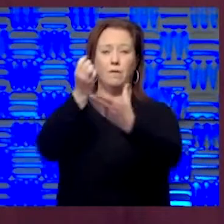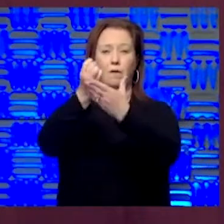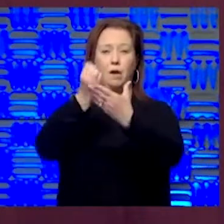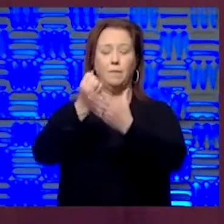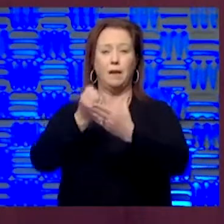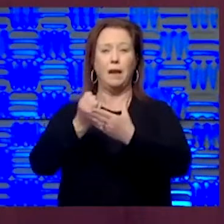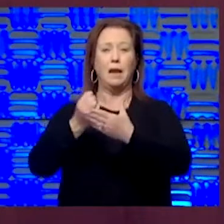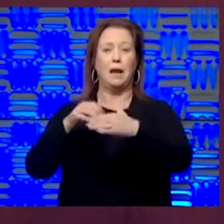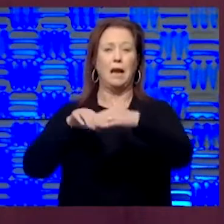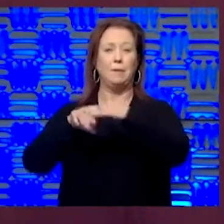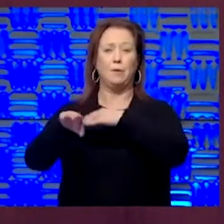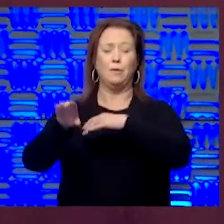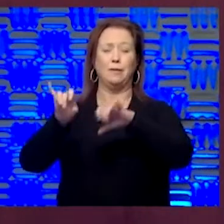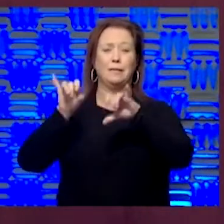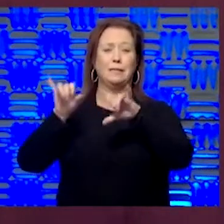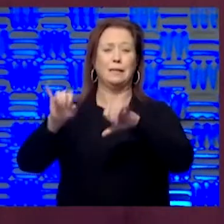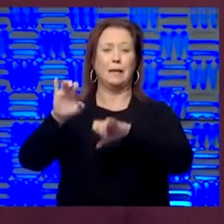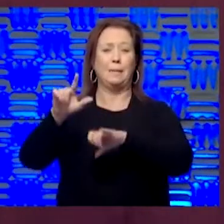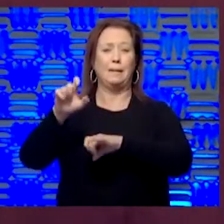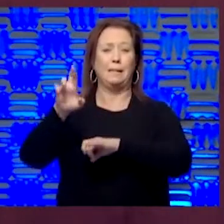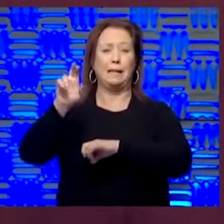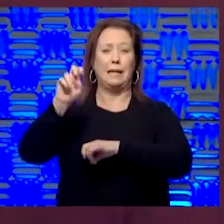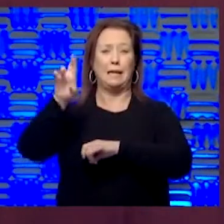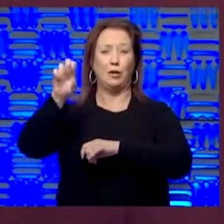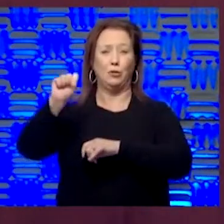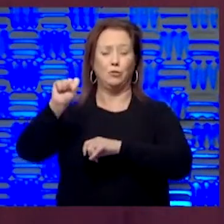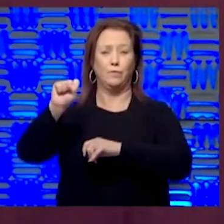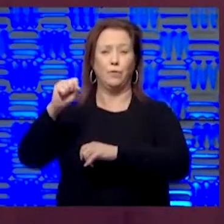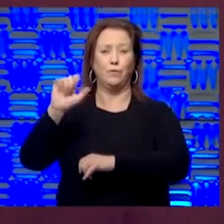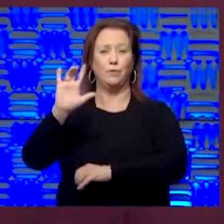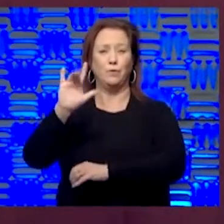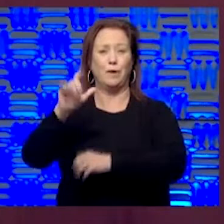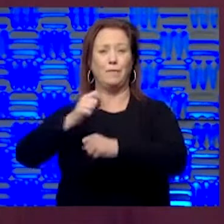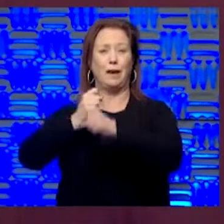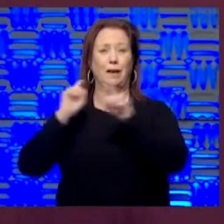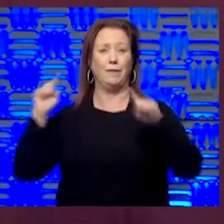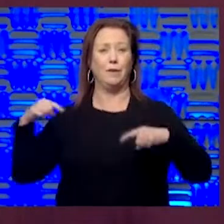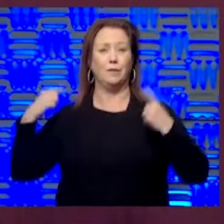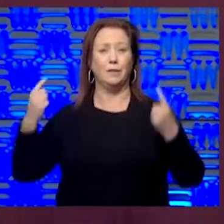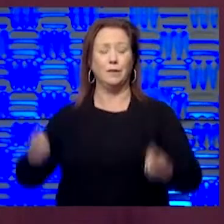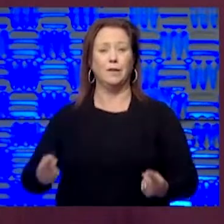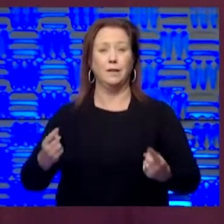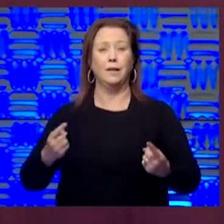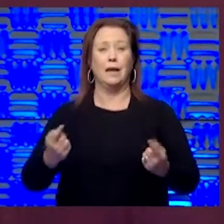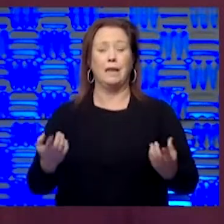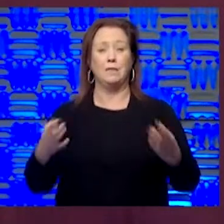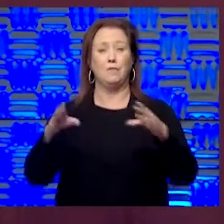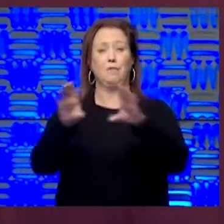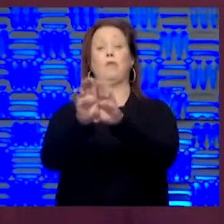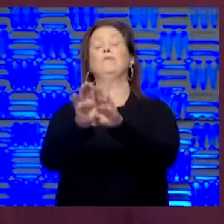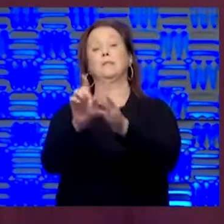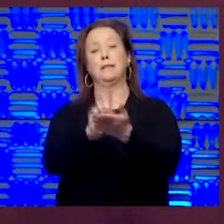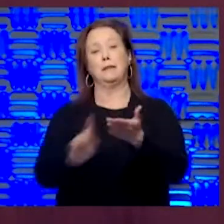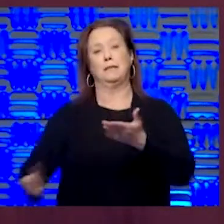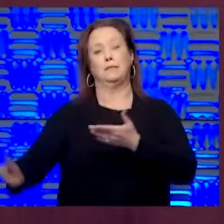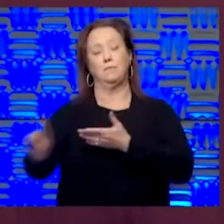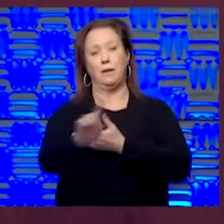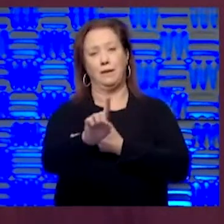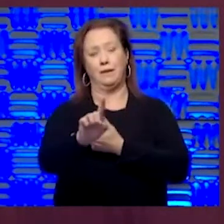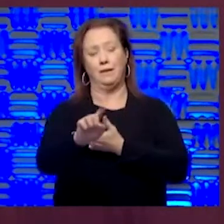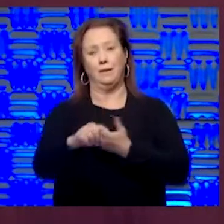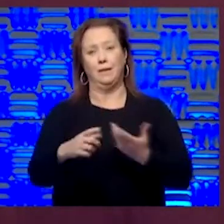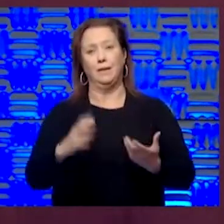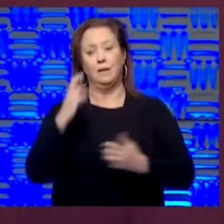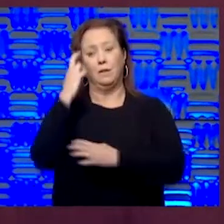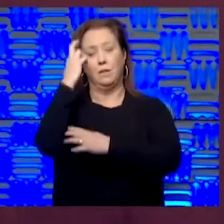cleaners for 25 years, and they do a great job, and they're closing their doors next week. And the reason is